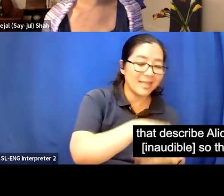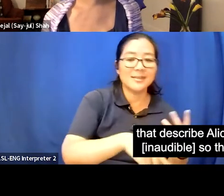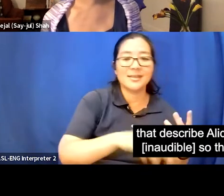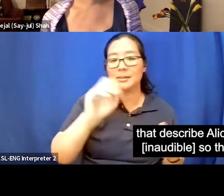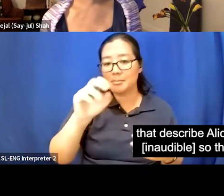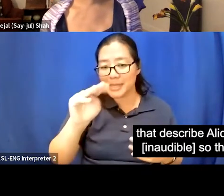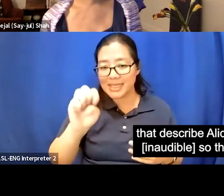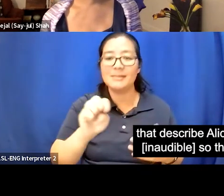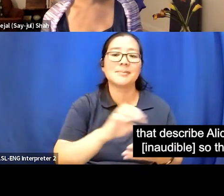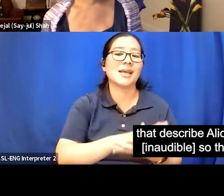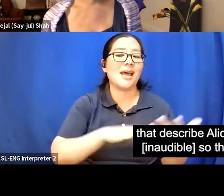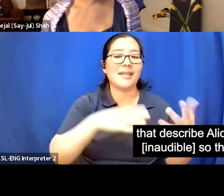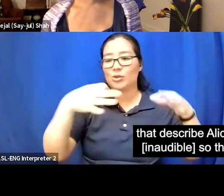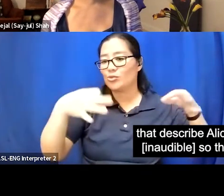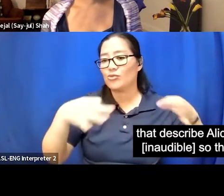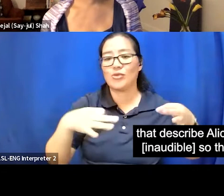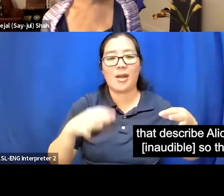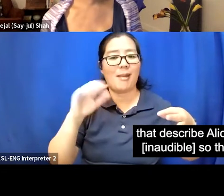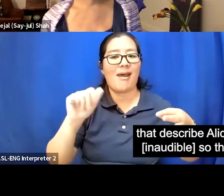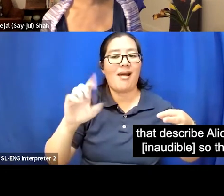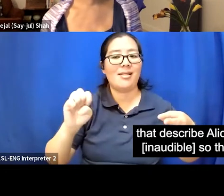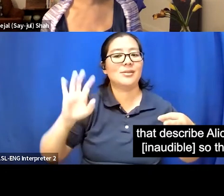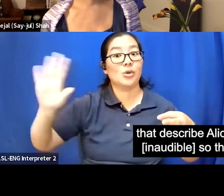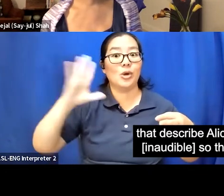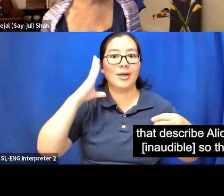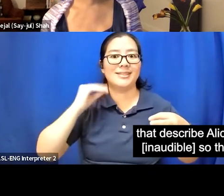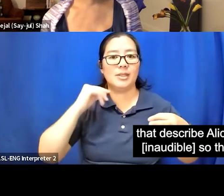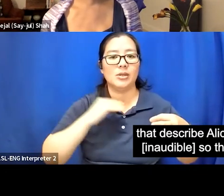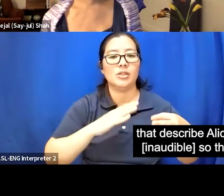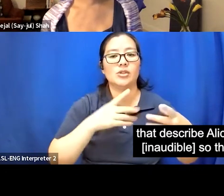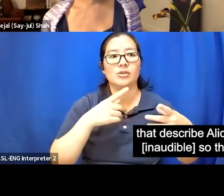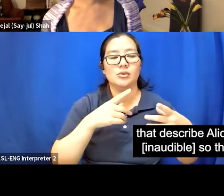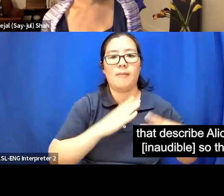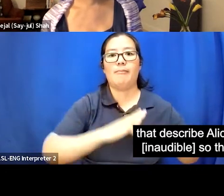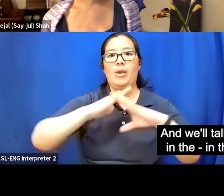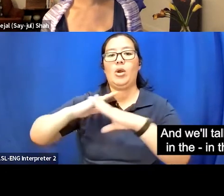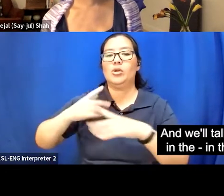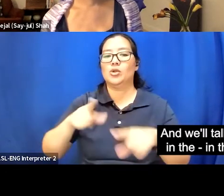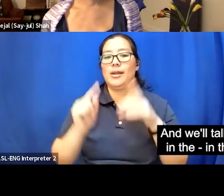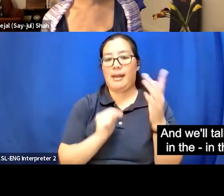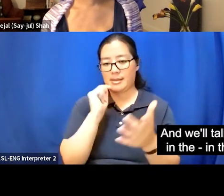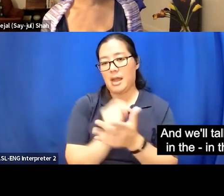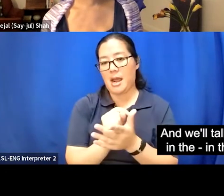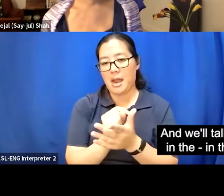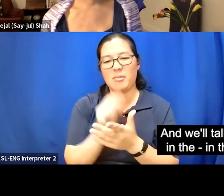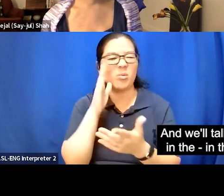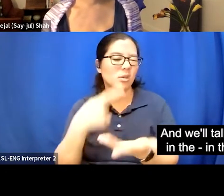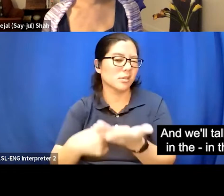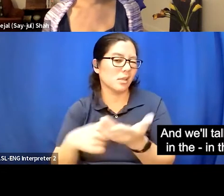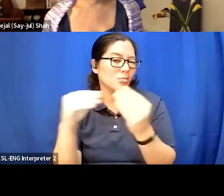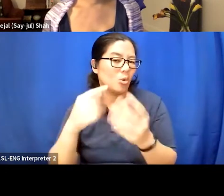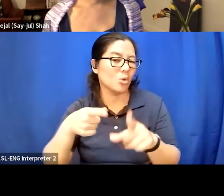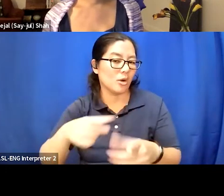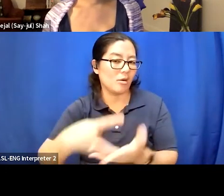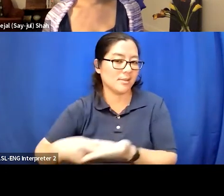describe Alice's experience with barriers to vaccine access. And we'll talk about it more in the